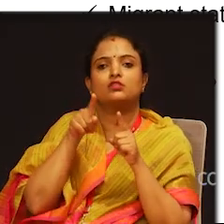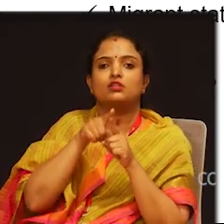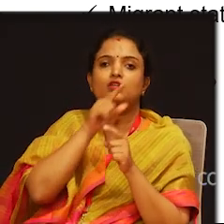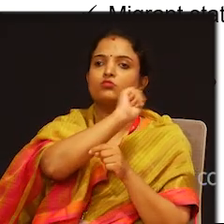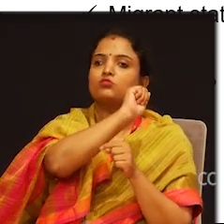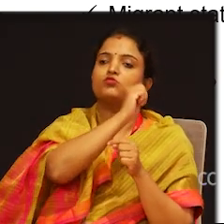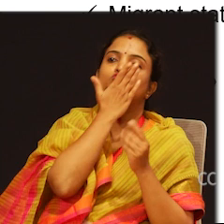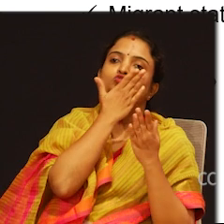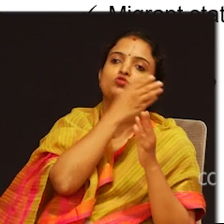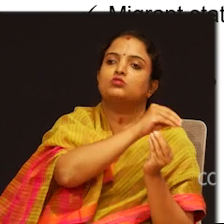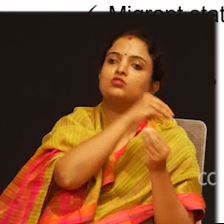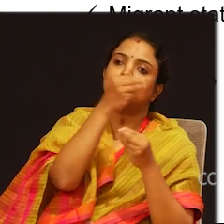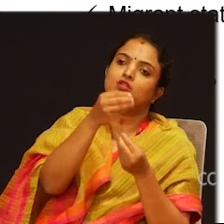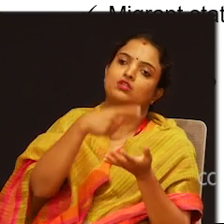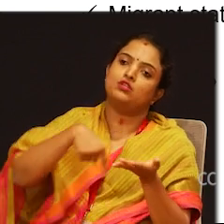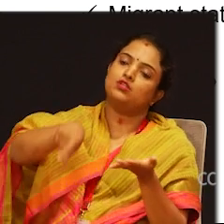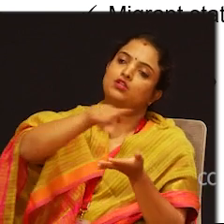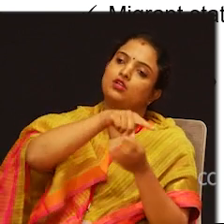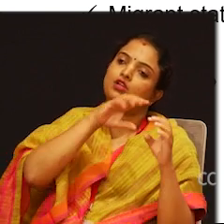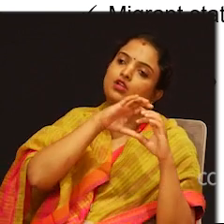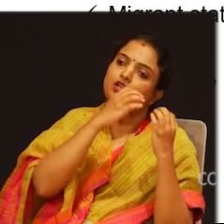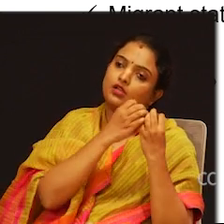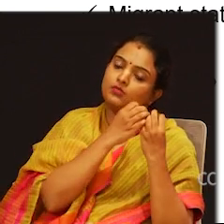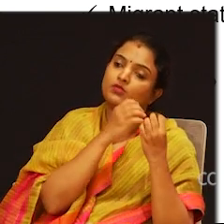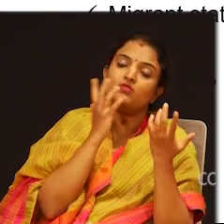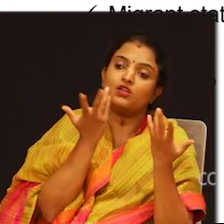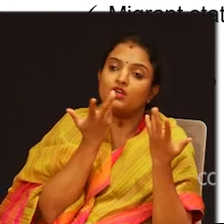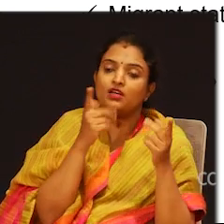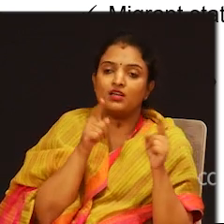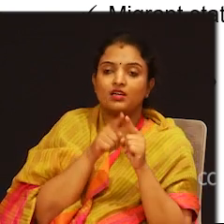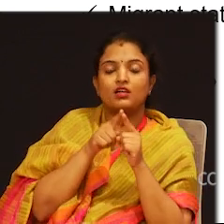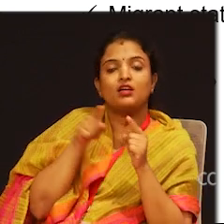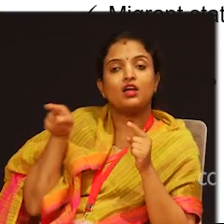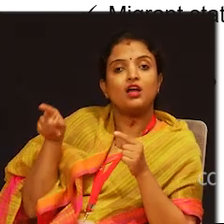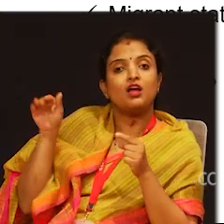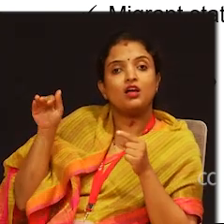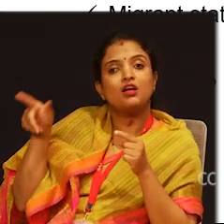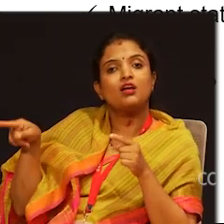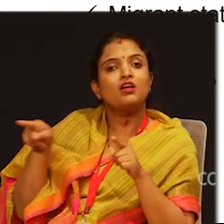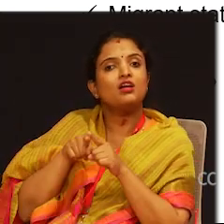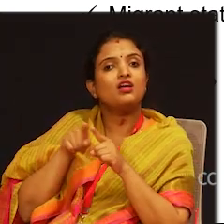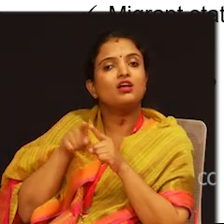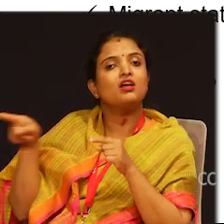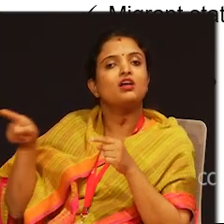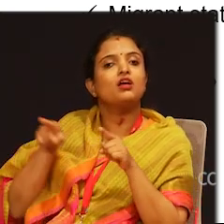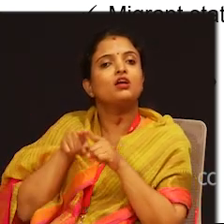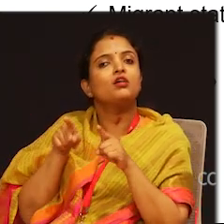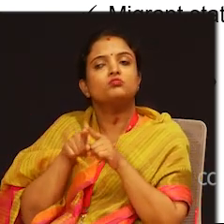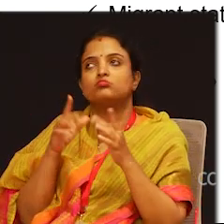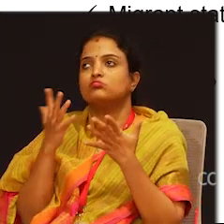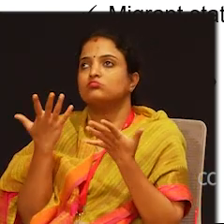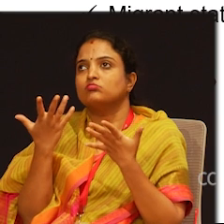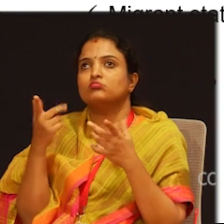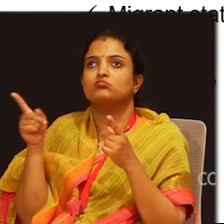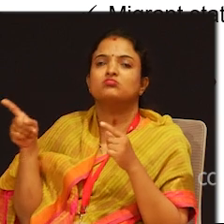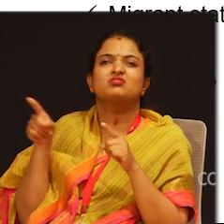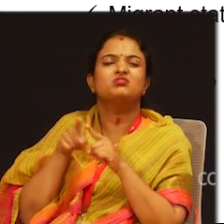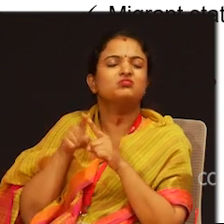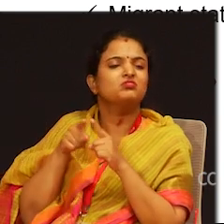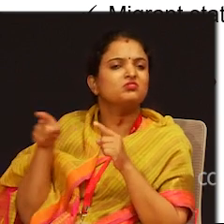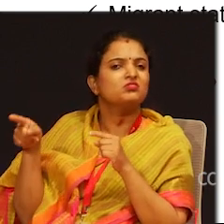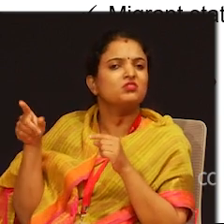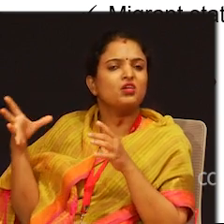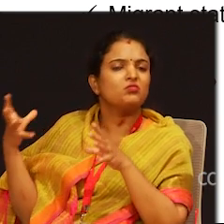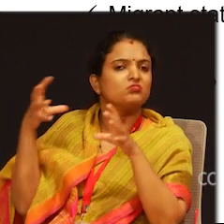from the plates that are there in the classroom, because that child belongs to a family that is